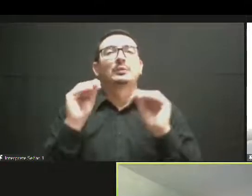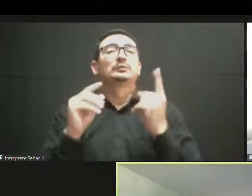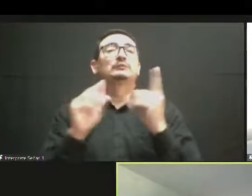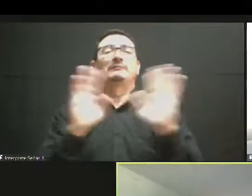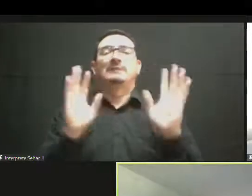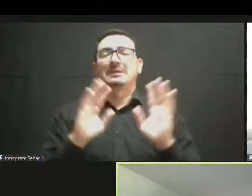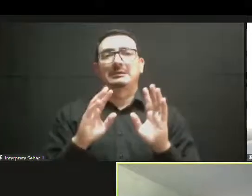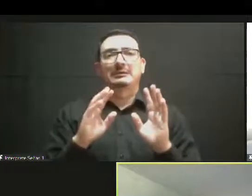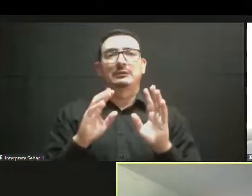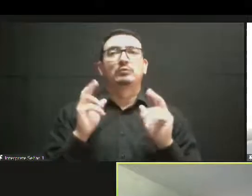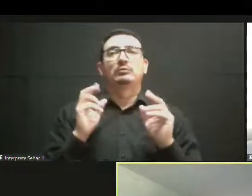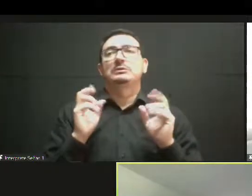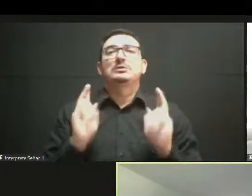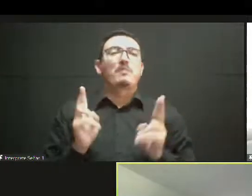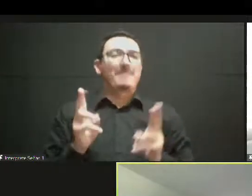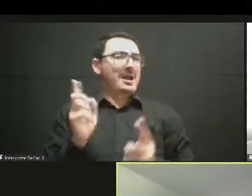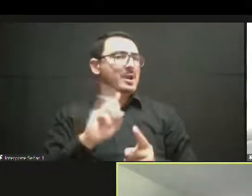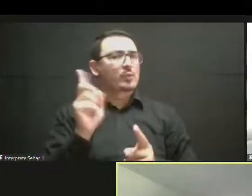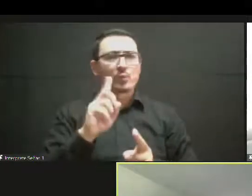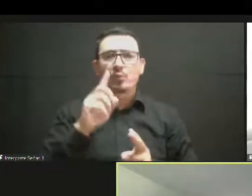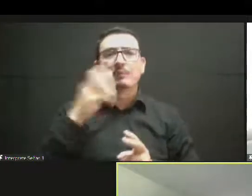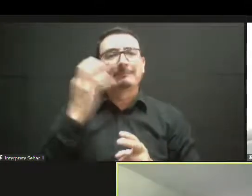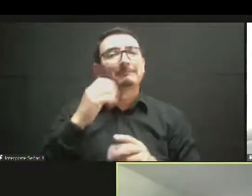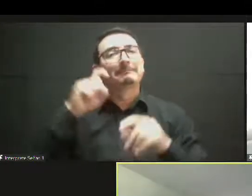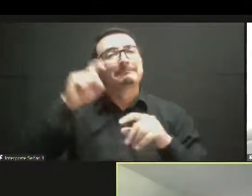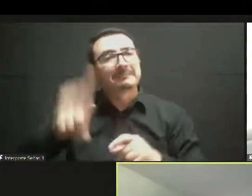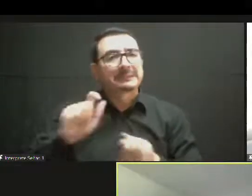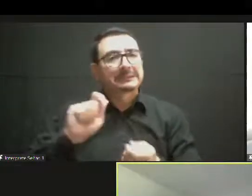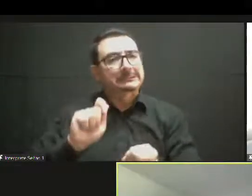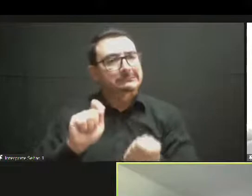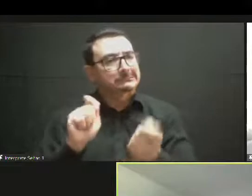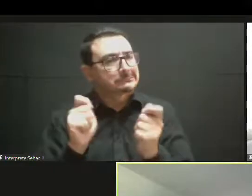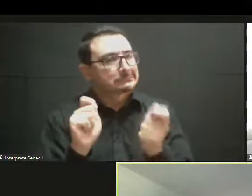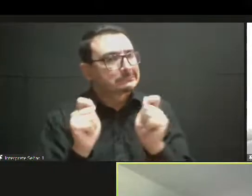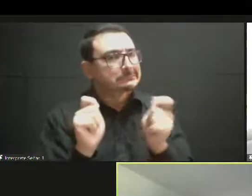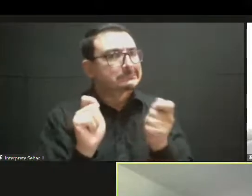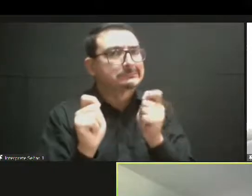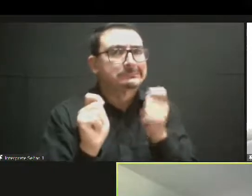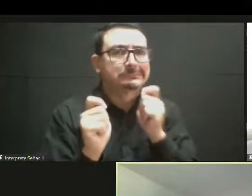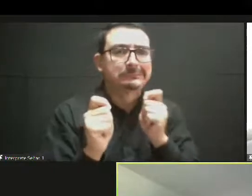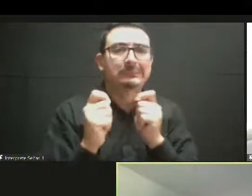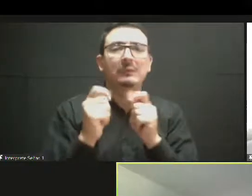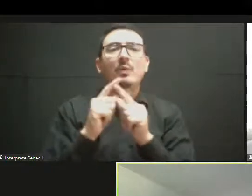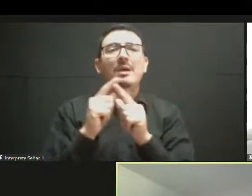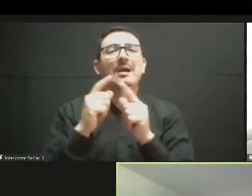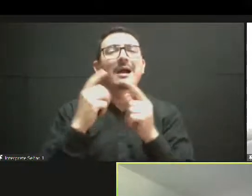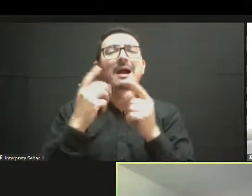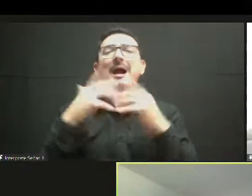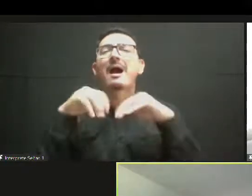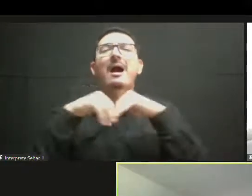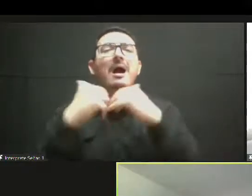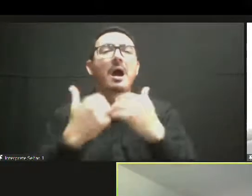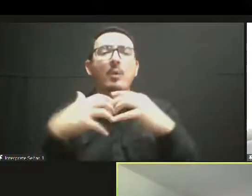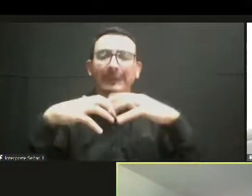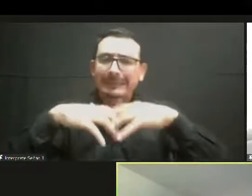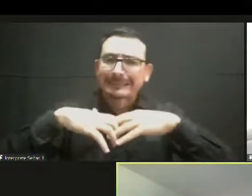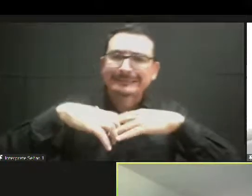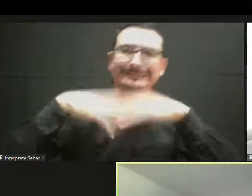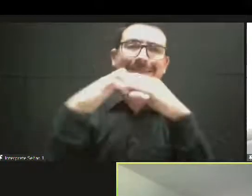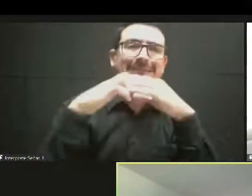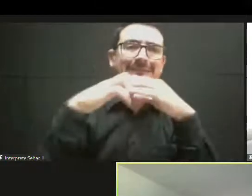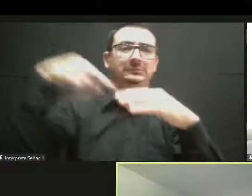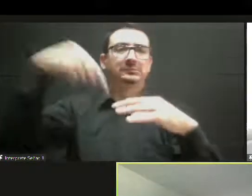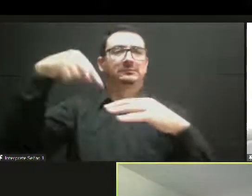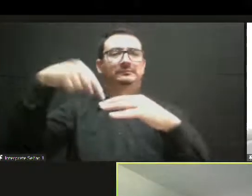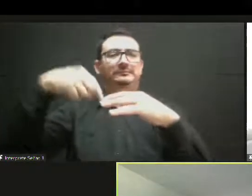retool, reskill, upskill. I mean, all the skills that we can, try to develop. And there is where we're working hand to